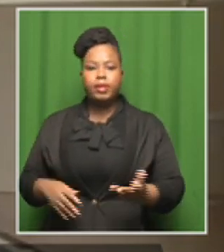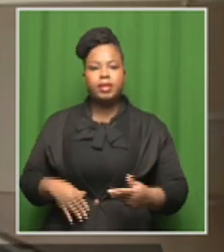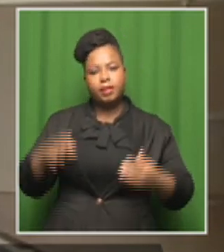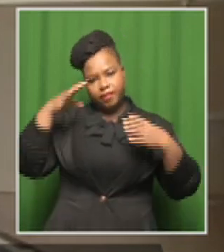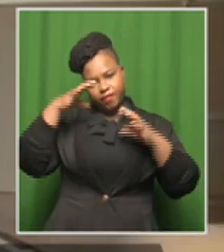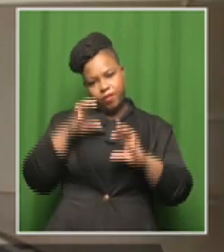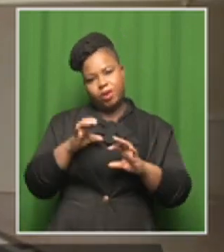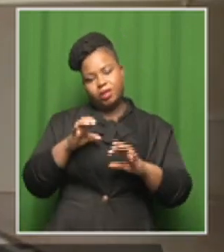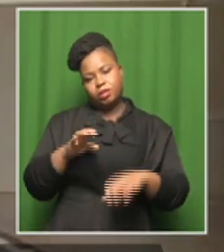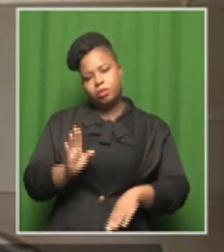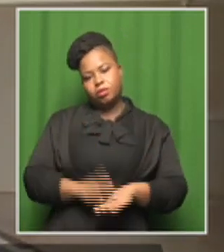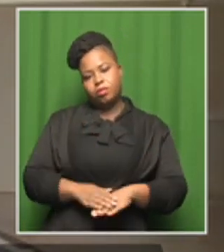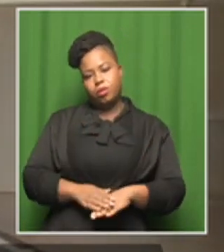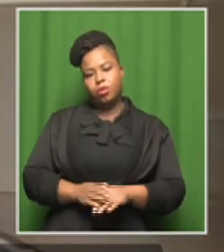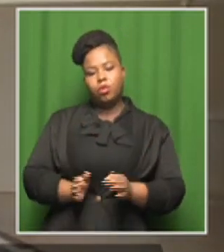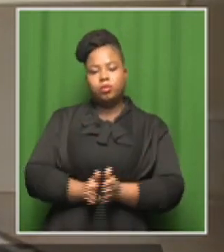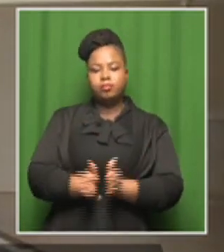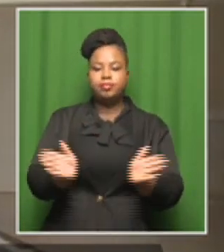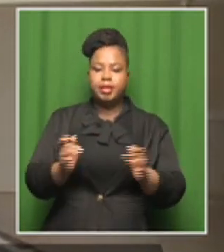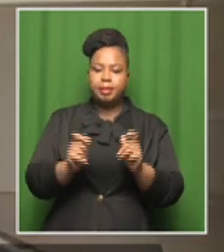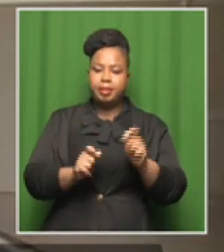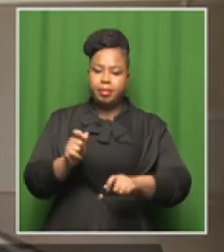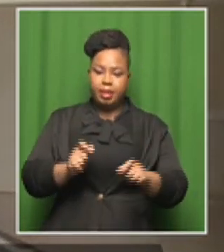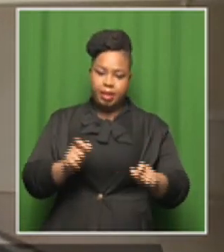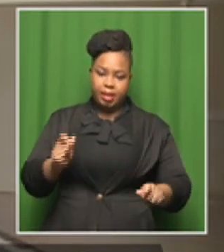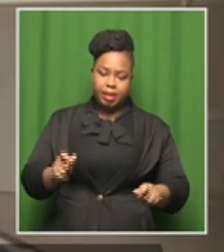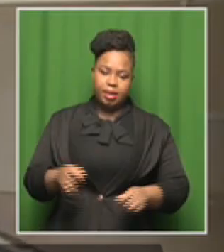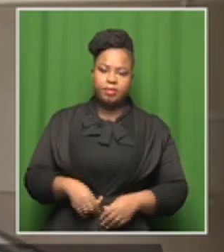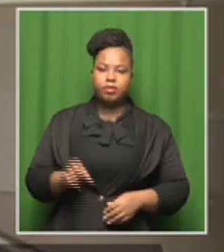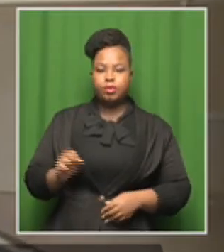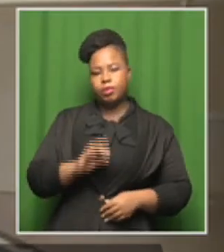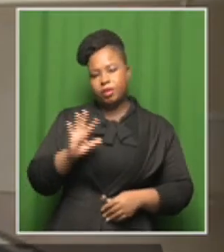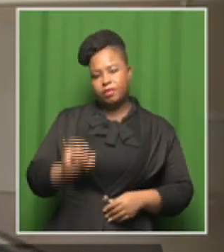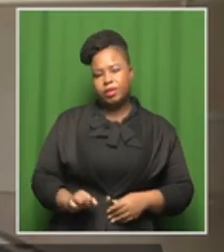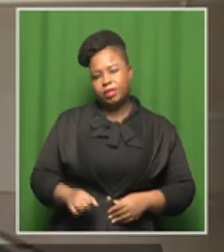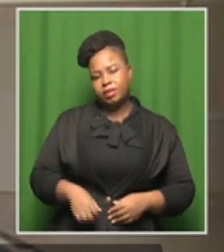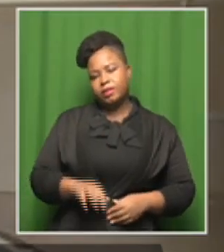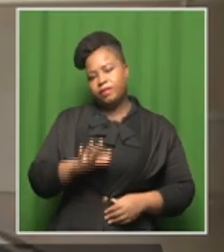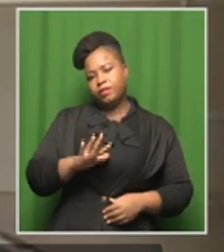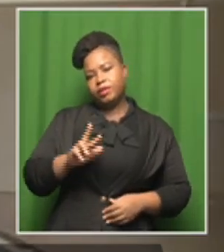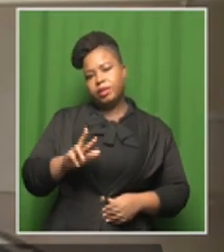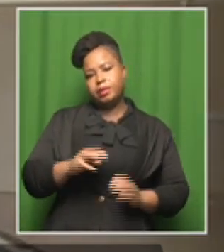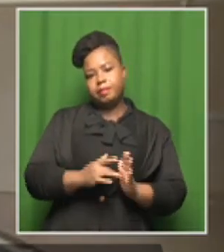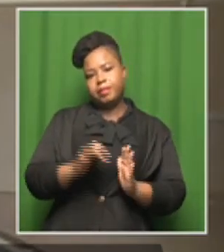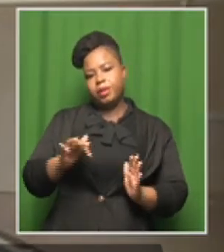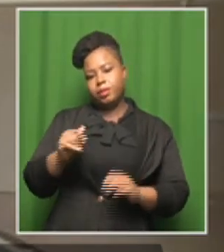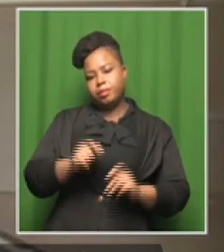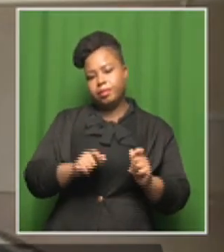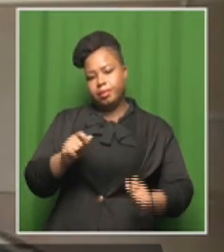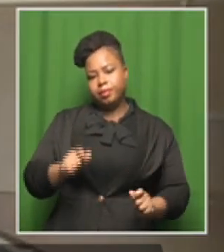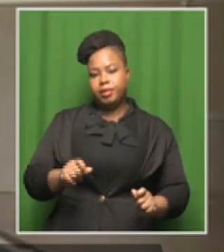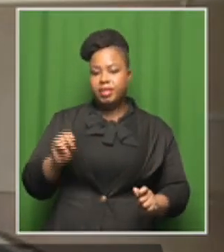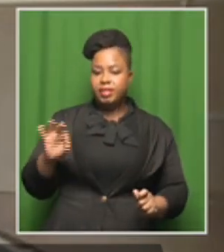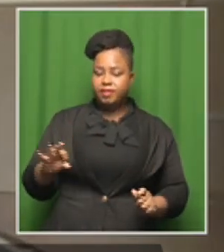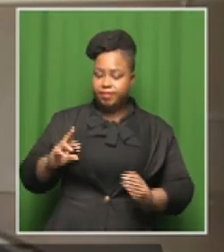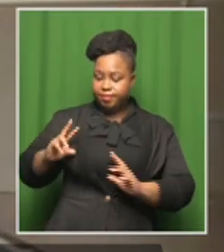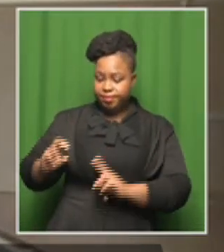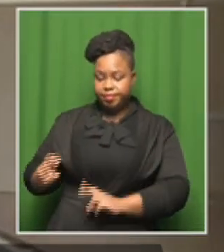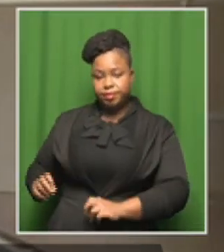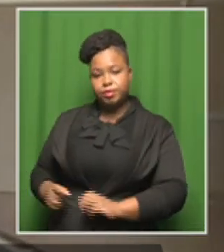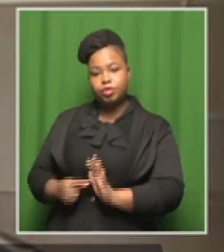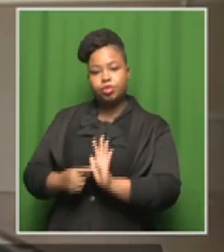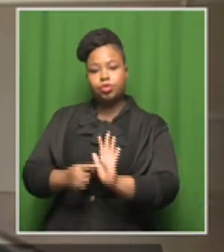focus largely on a large population. So let's say in South Africa, there are 58 million people. And then if the study shows